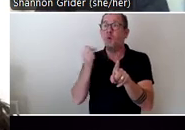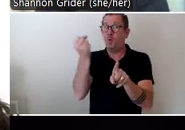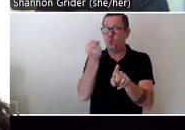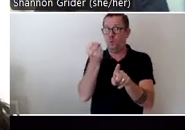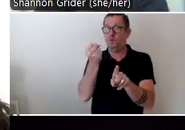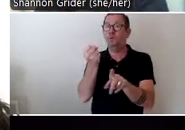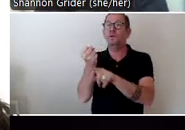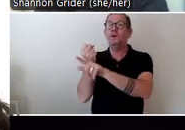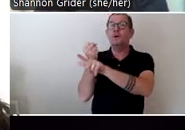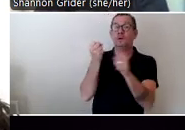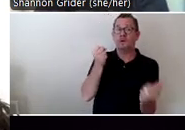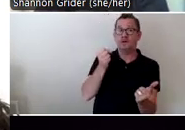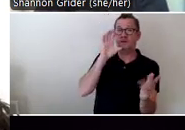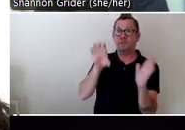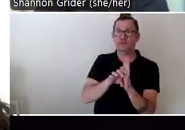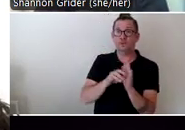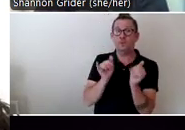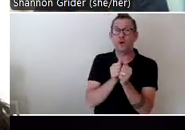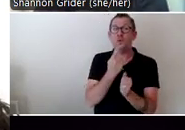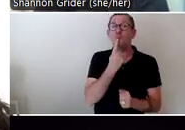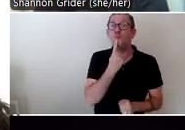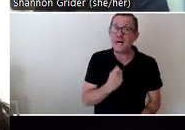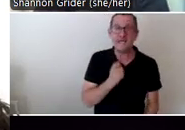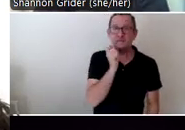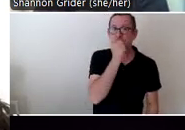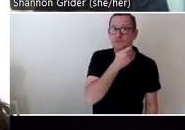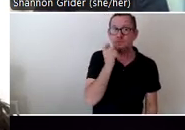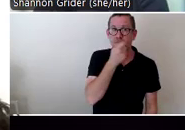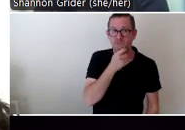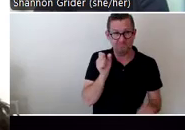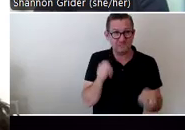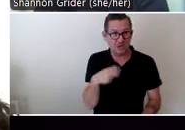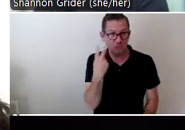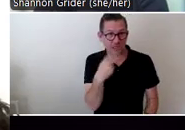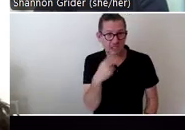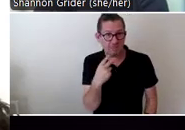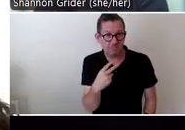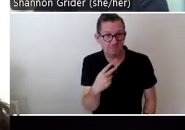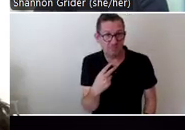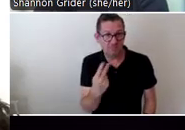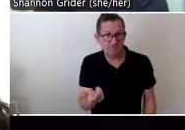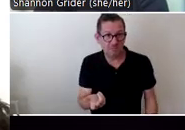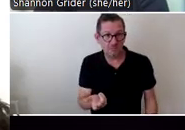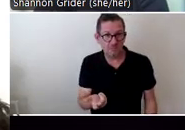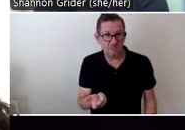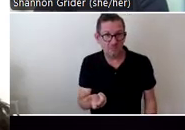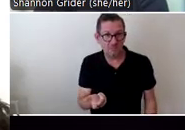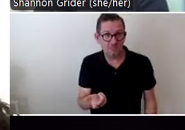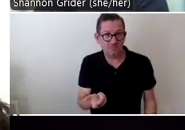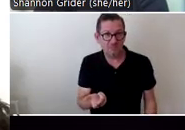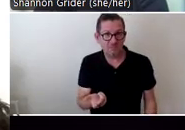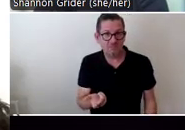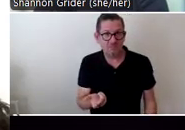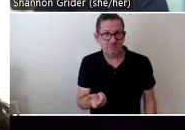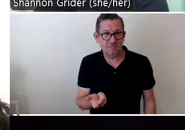Okay, I see what you're saying. Okay. Let's look at the fourth picture with the red lipsticks at the